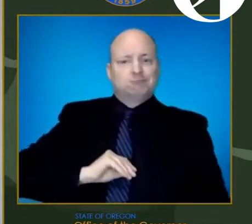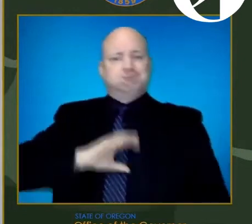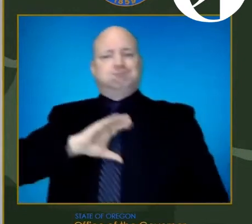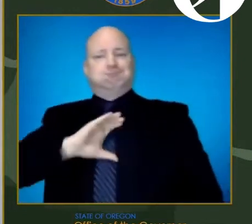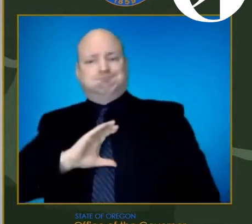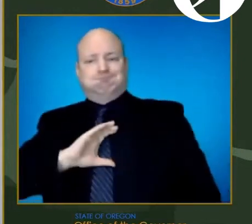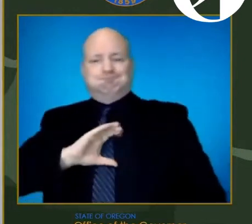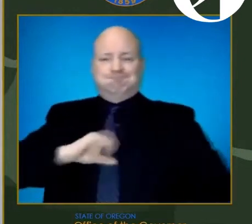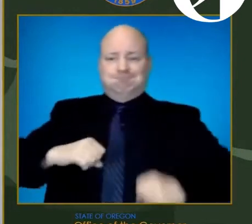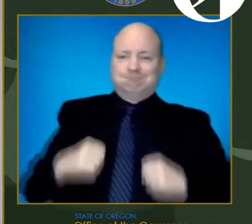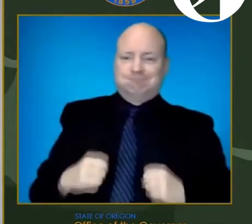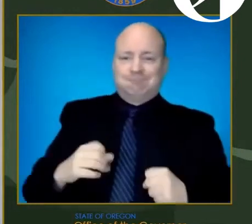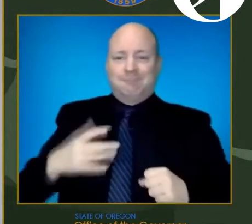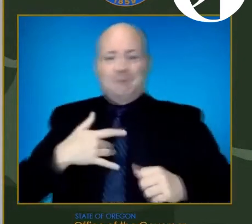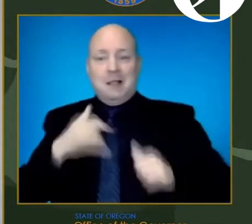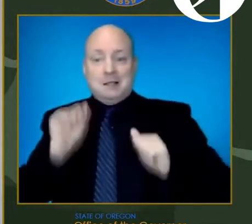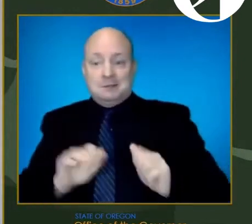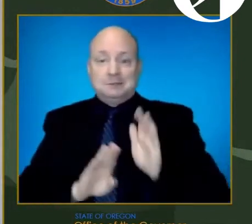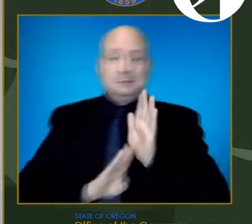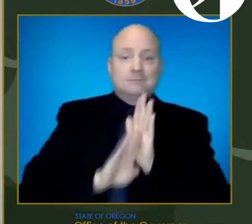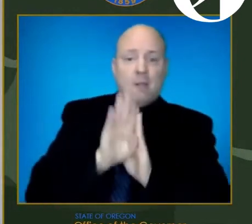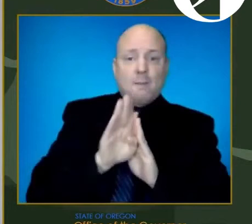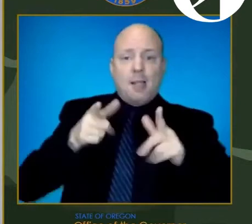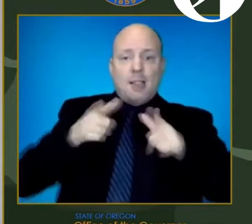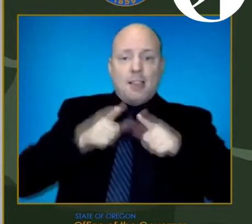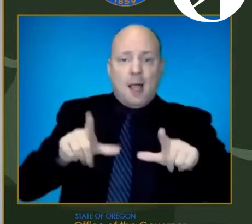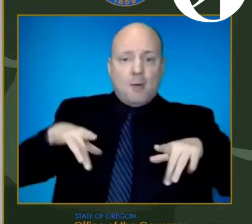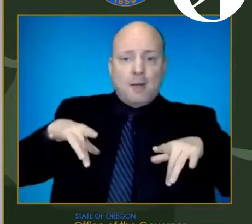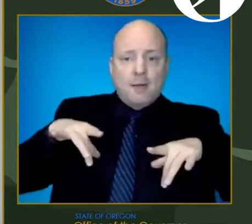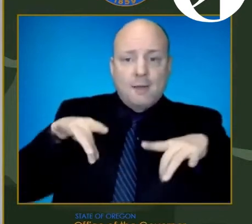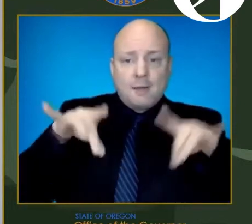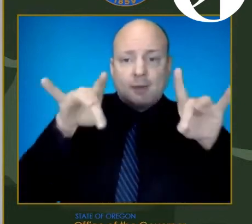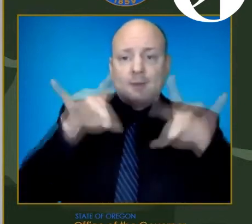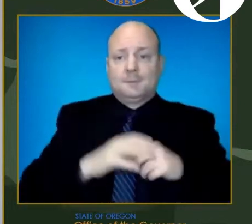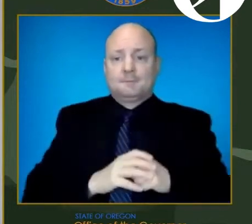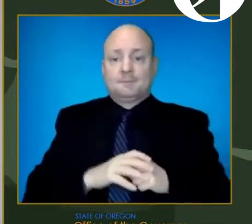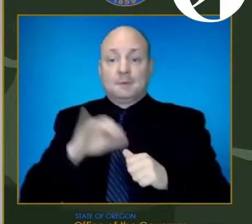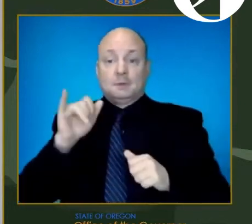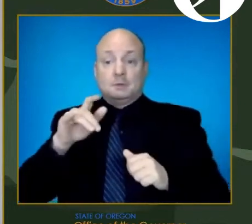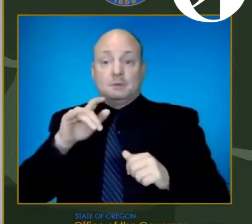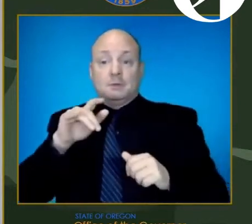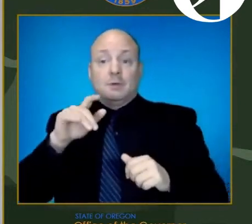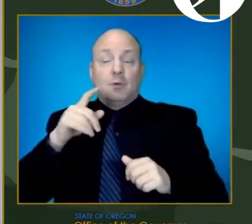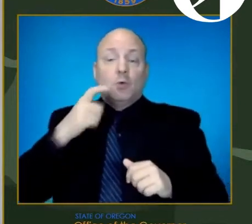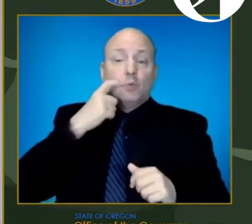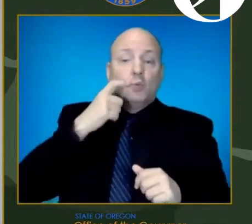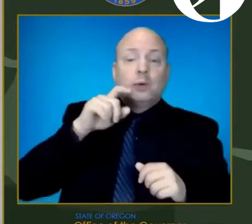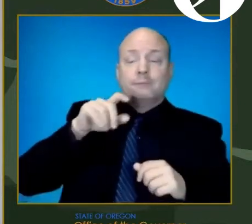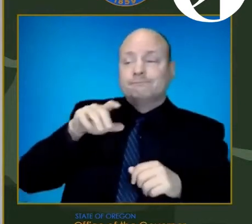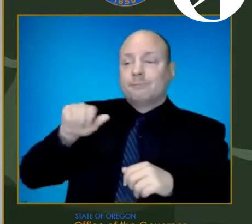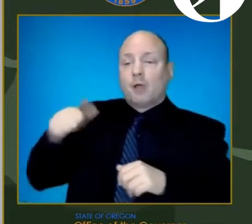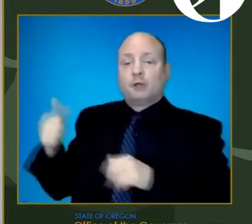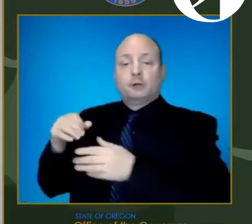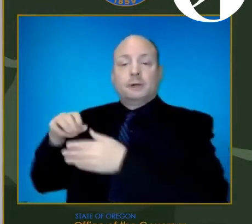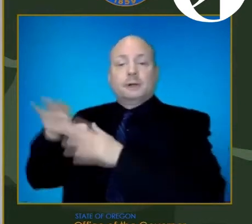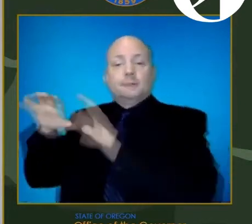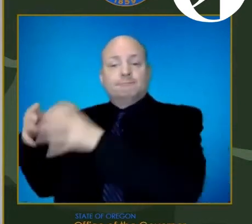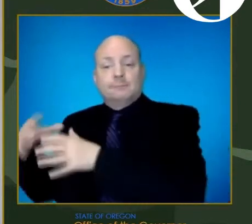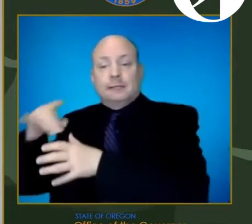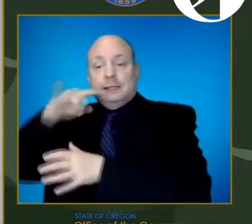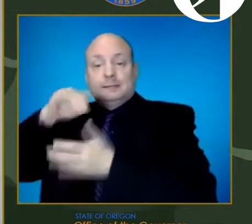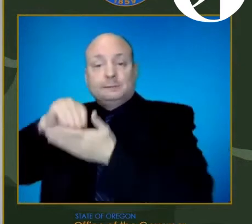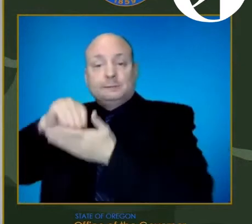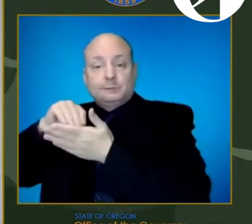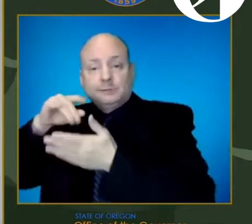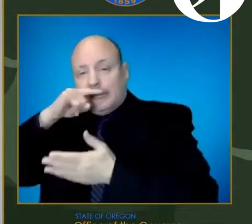developmental skills and language skills and academic achievement. And kids that are in foster care, they get to go and they have a secure, stable adult